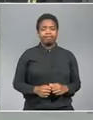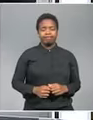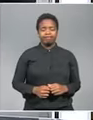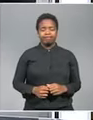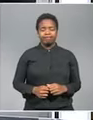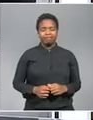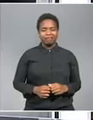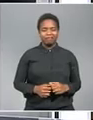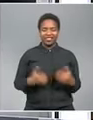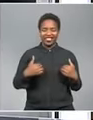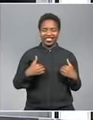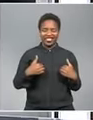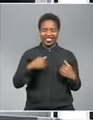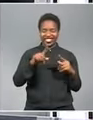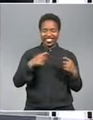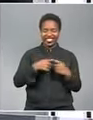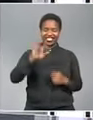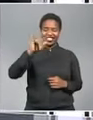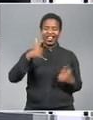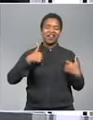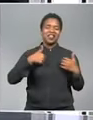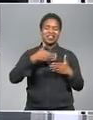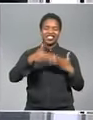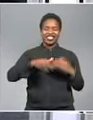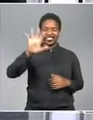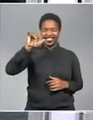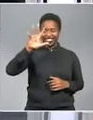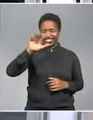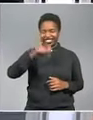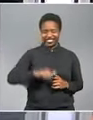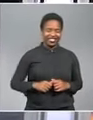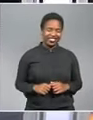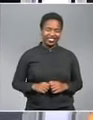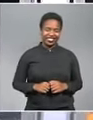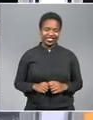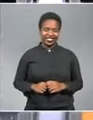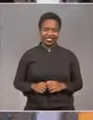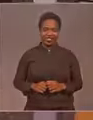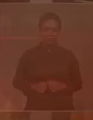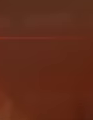That's it for me and the team behind the scenes. Have a fantastic Friday evening. Good night.